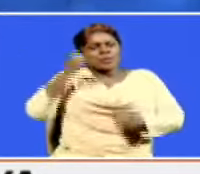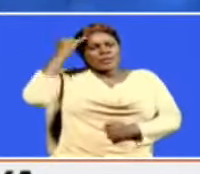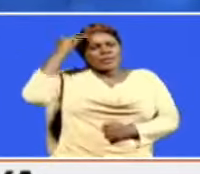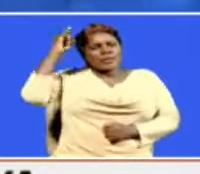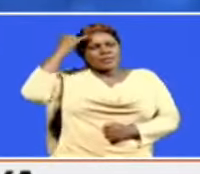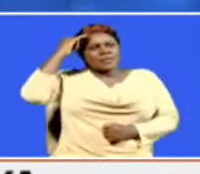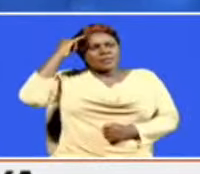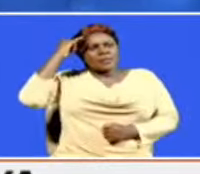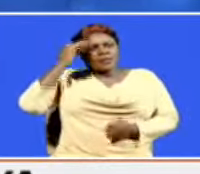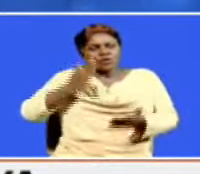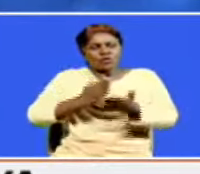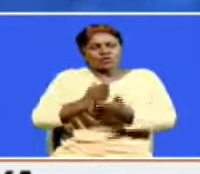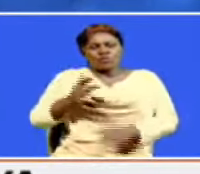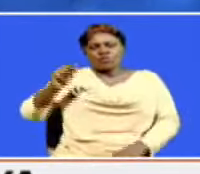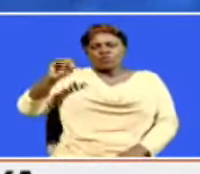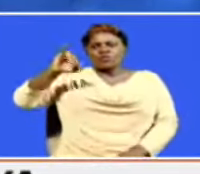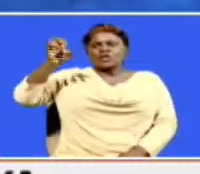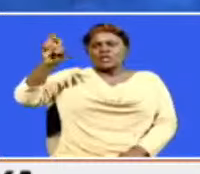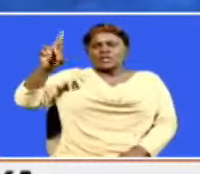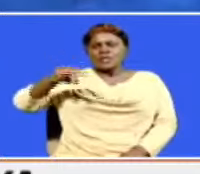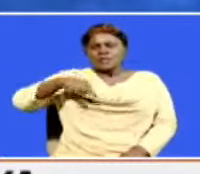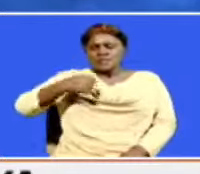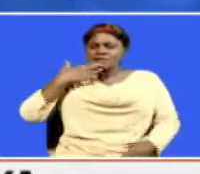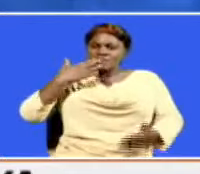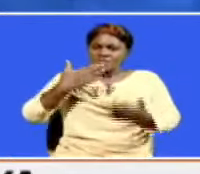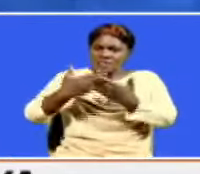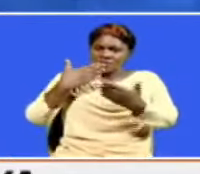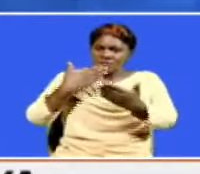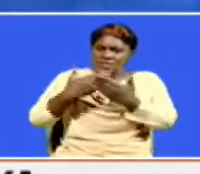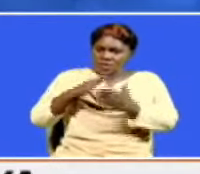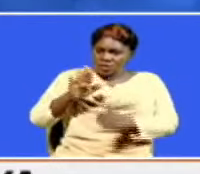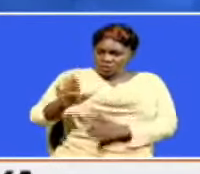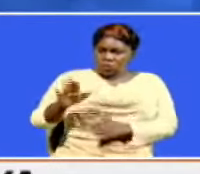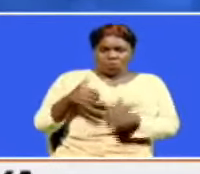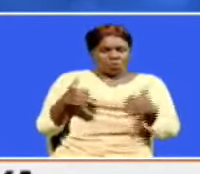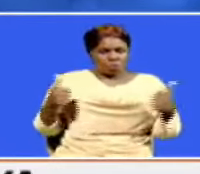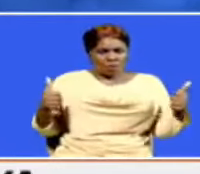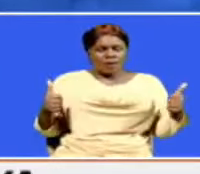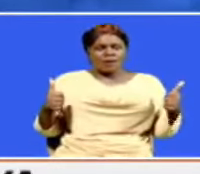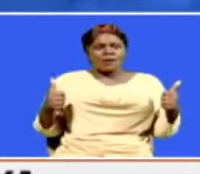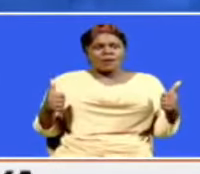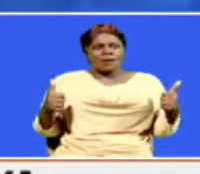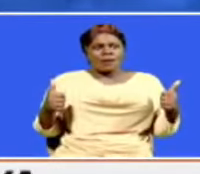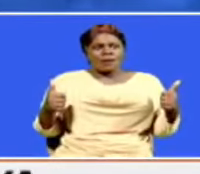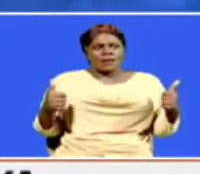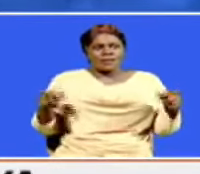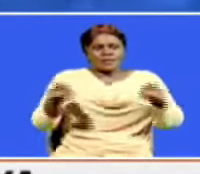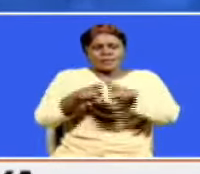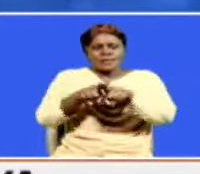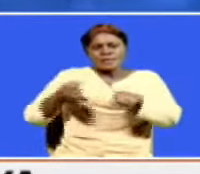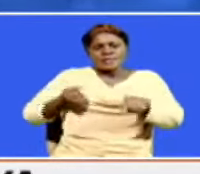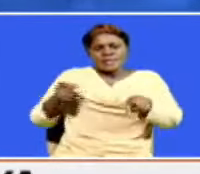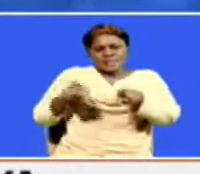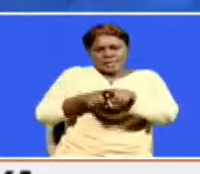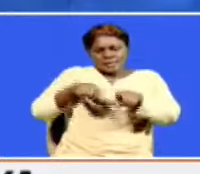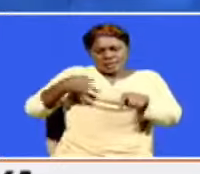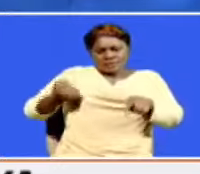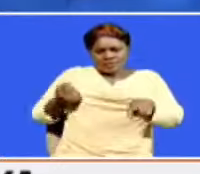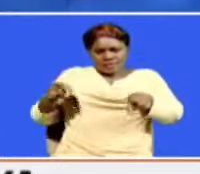initiative through Njeri. We are very, very grateful as a sister, because we are